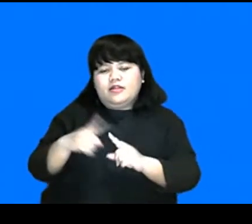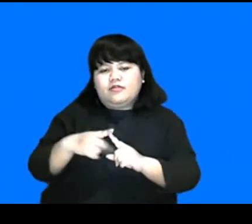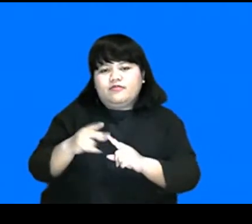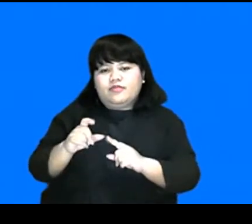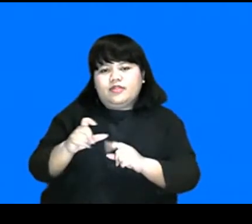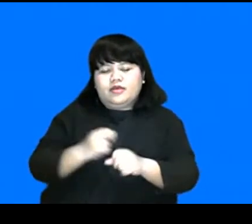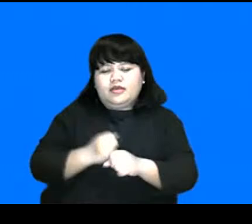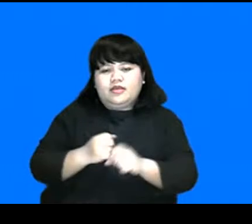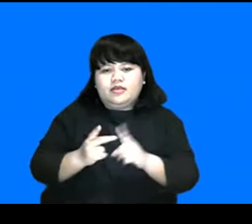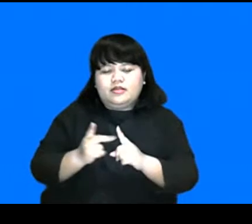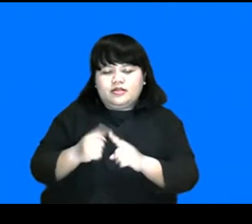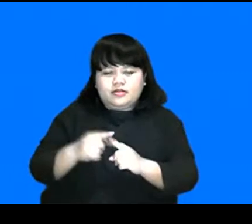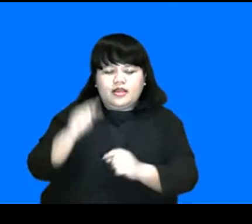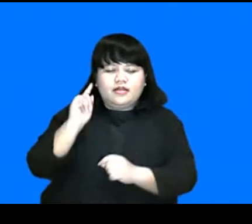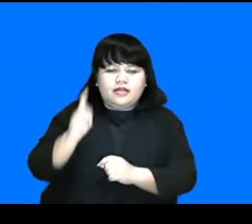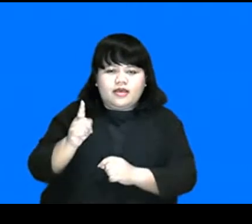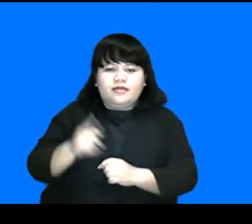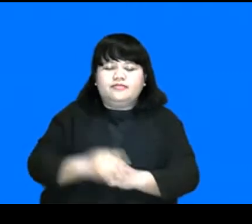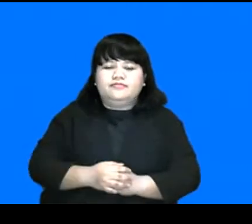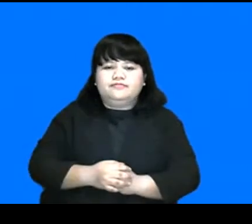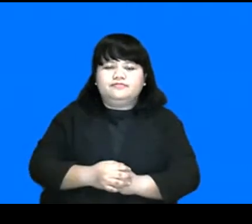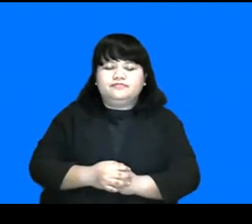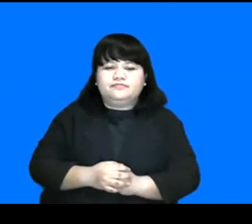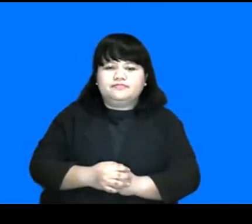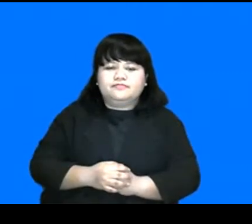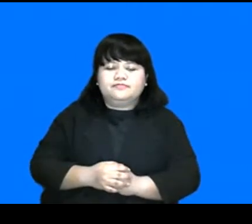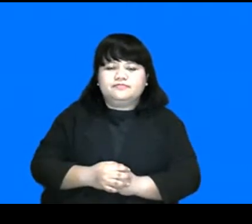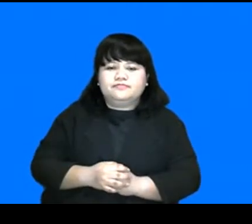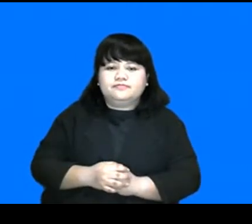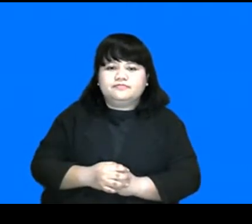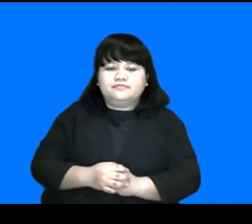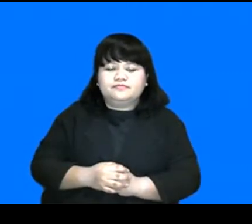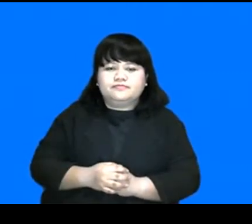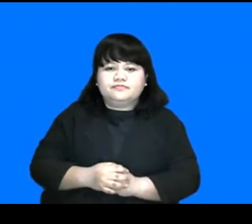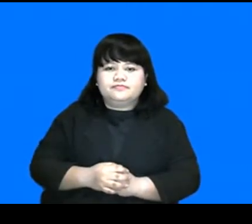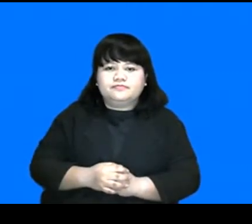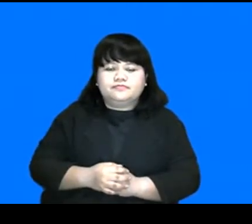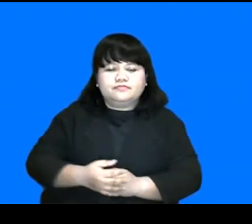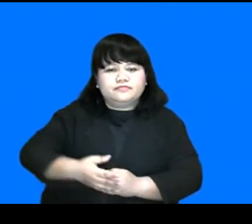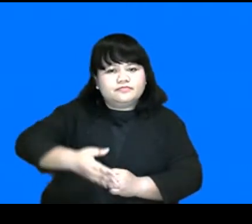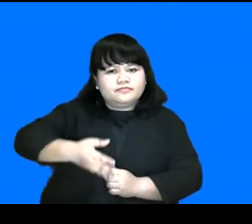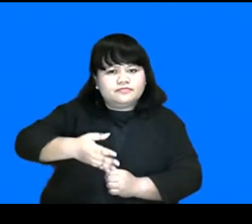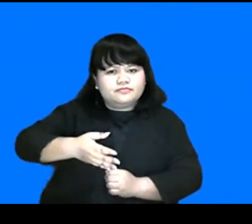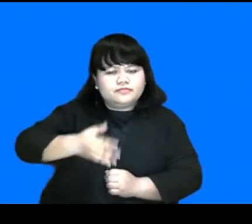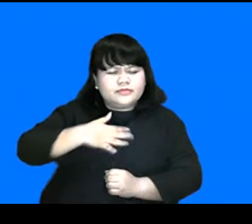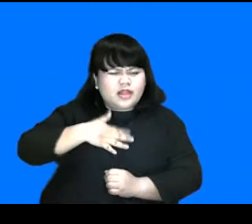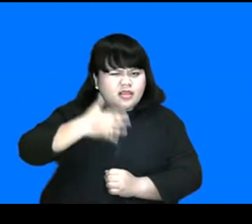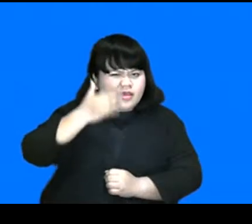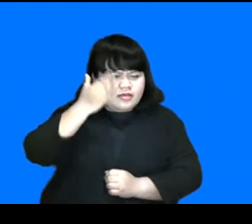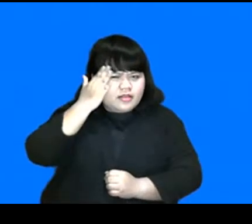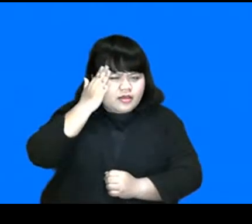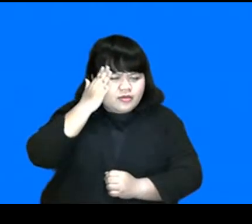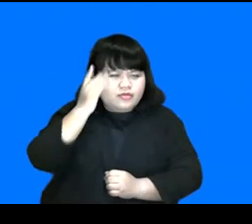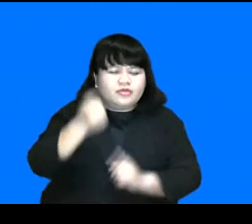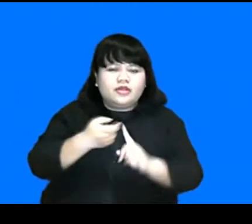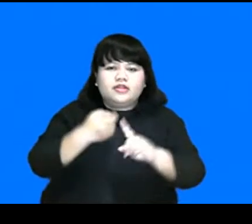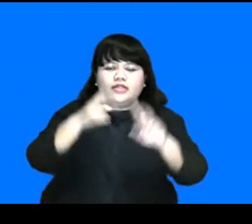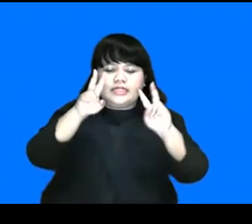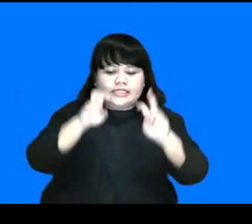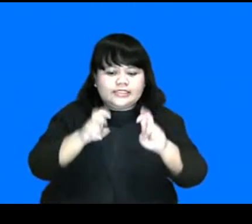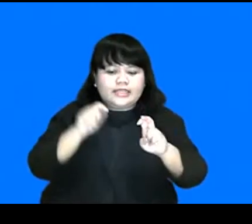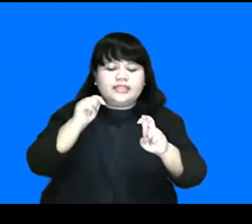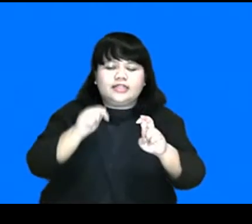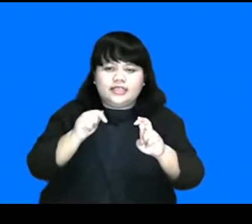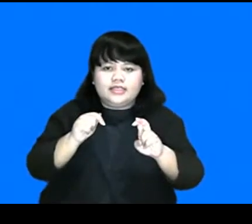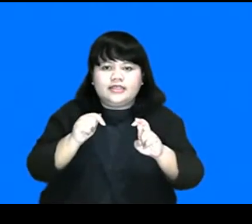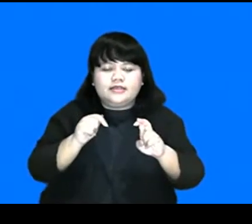also, if I understand correctly, the research from SAPE also touched on the very point of,